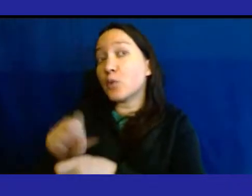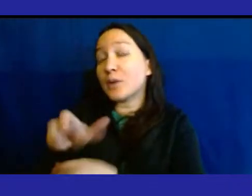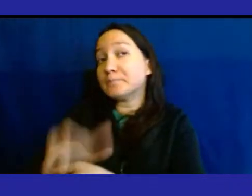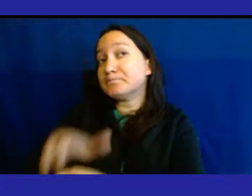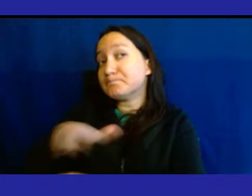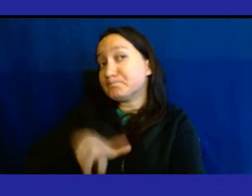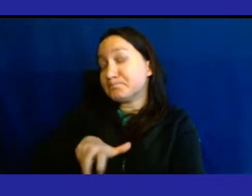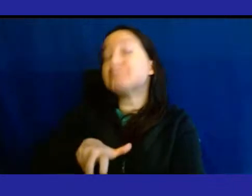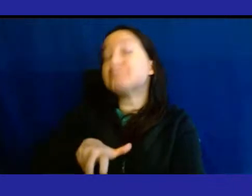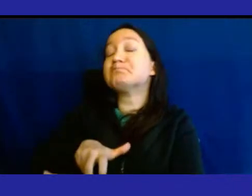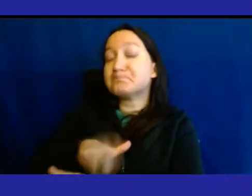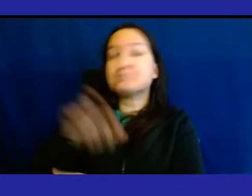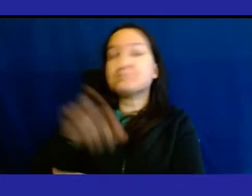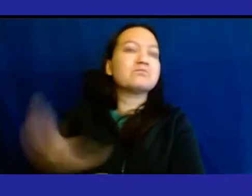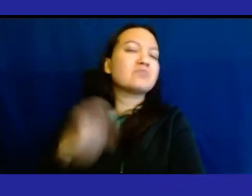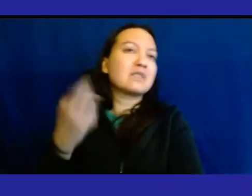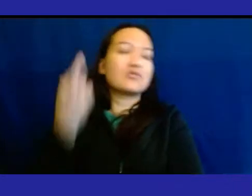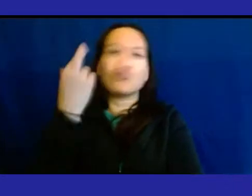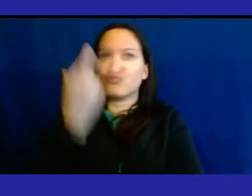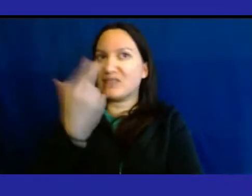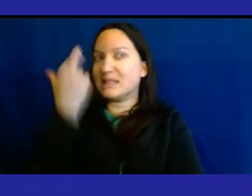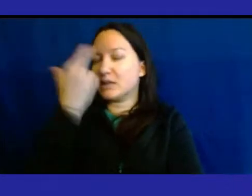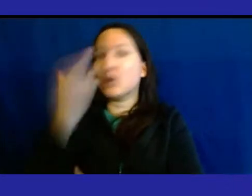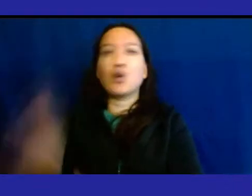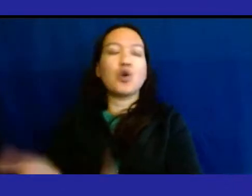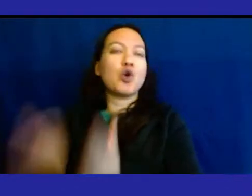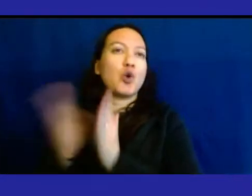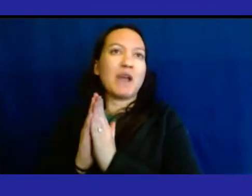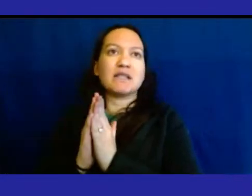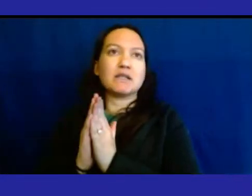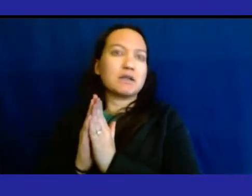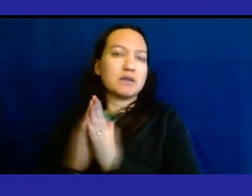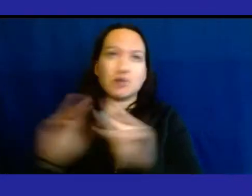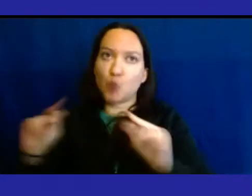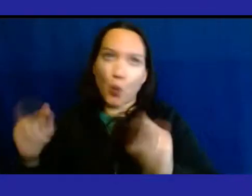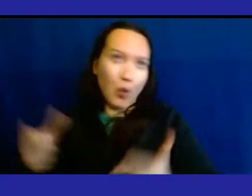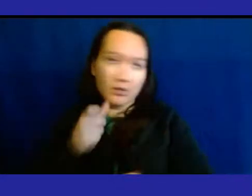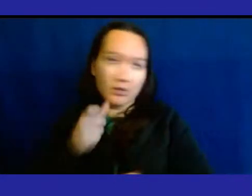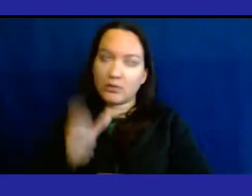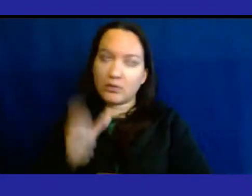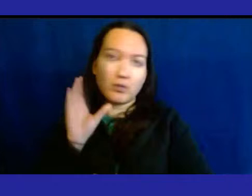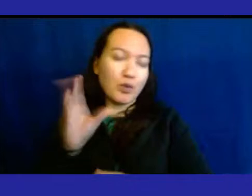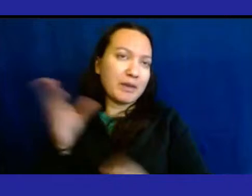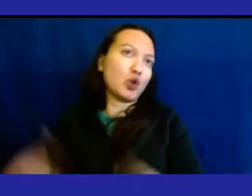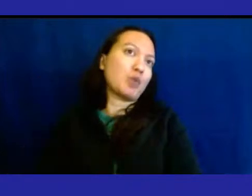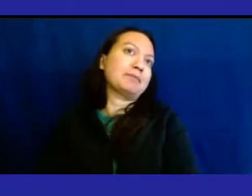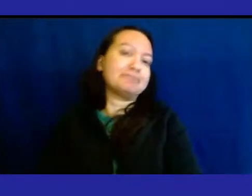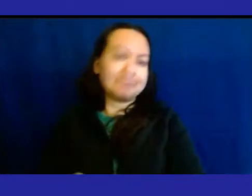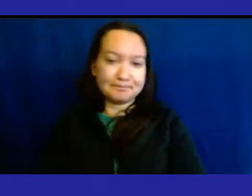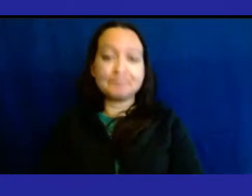again, that's another circumstance where the request would then be moot and would be administratively closed.